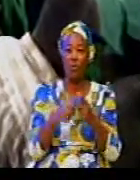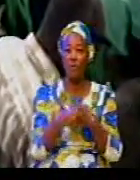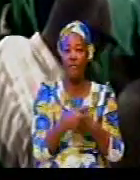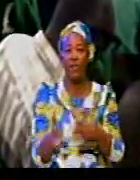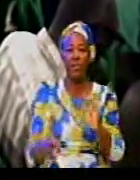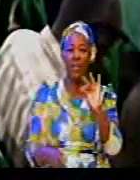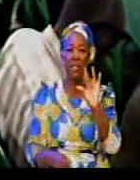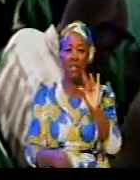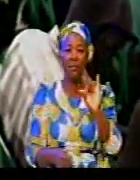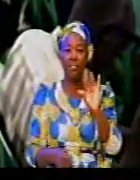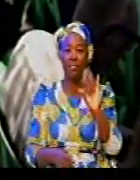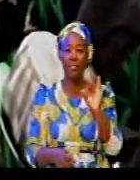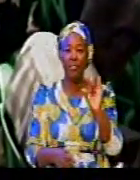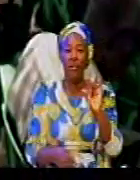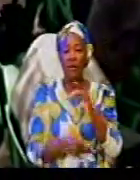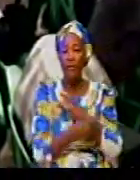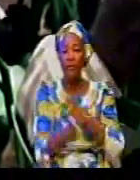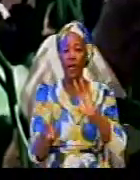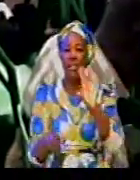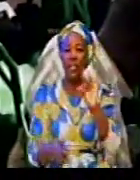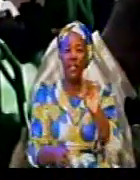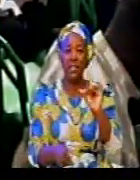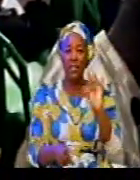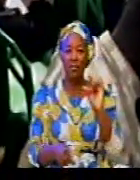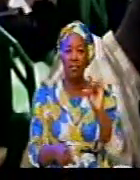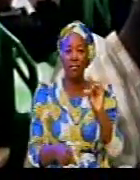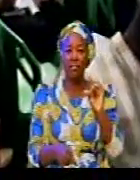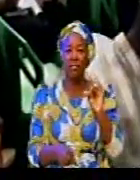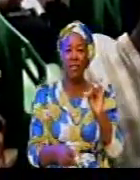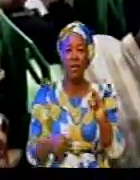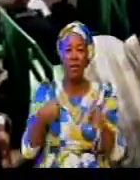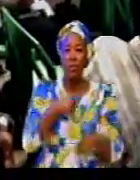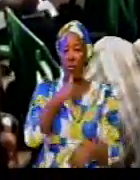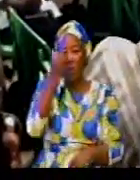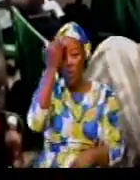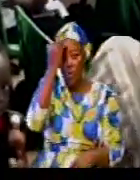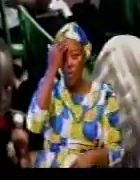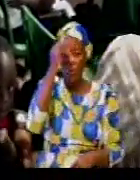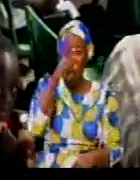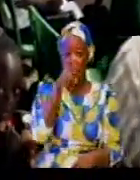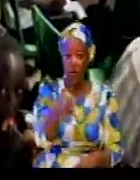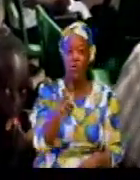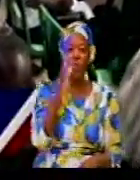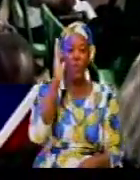name. Let's come to verse 18.